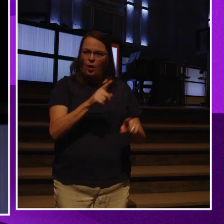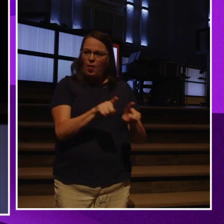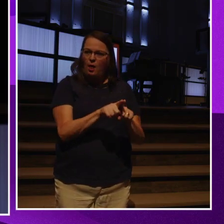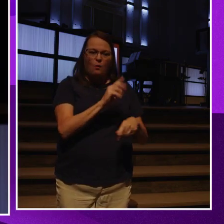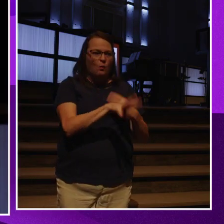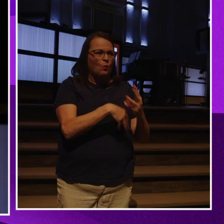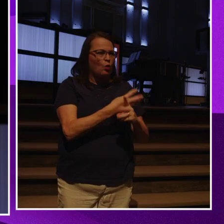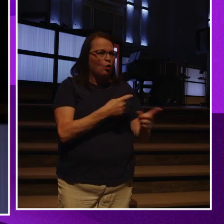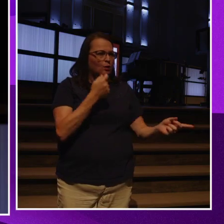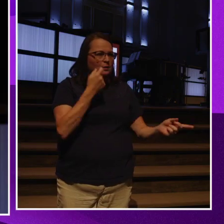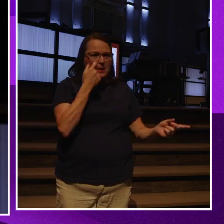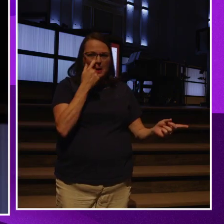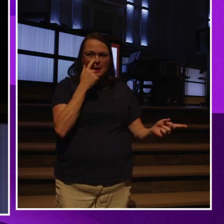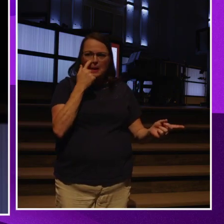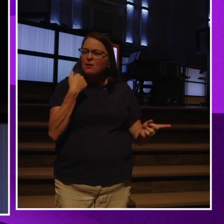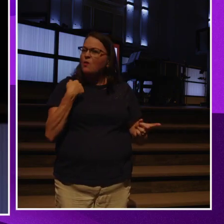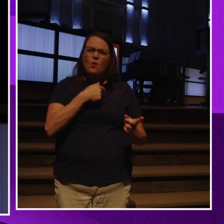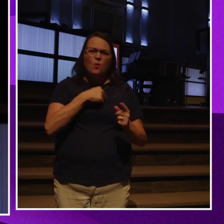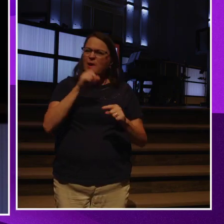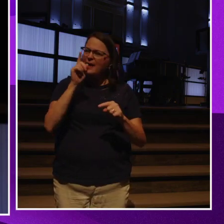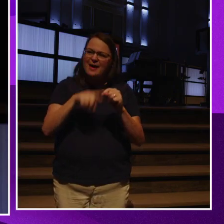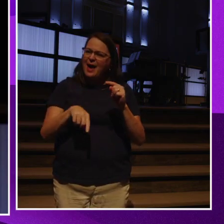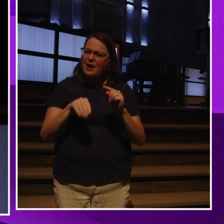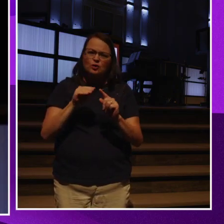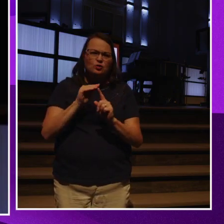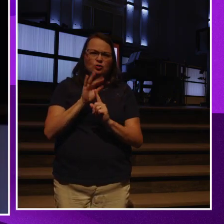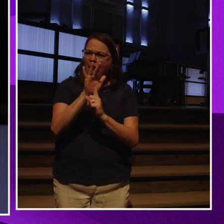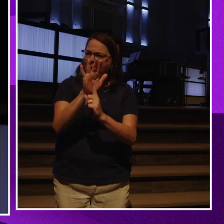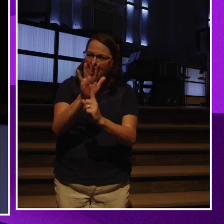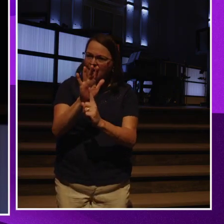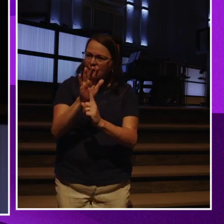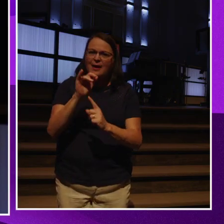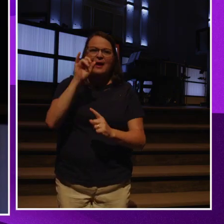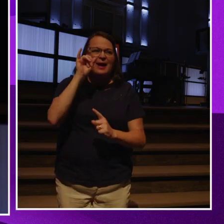And you can't shine as a light in darkness if you are dark.